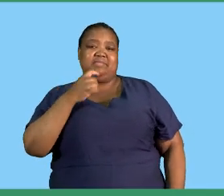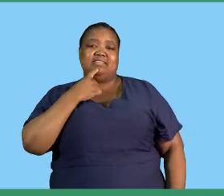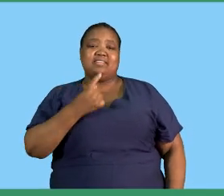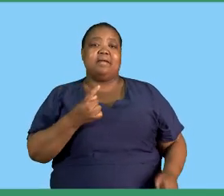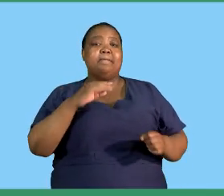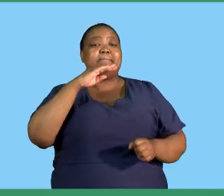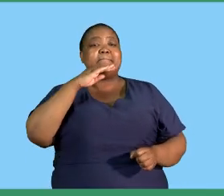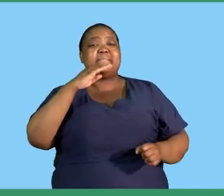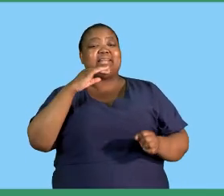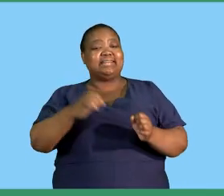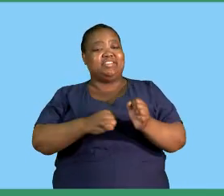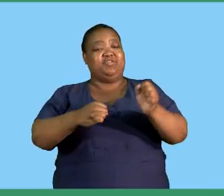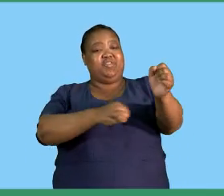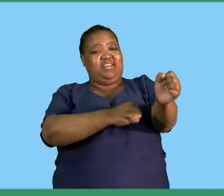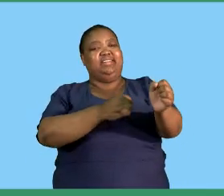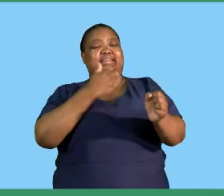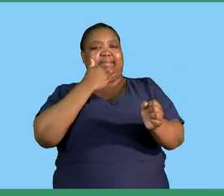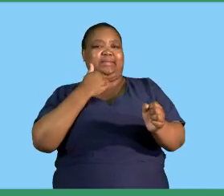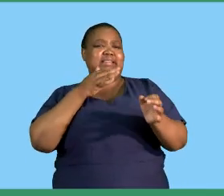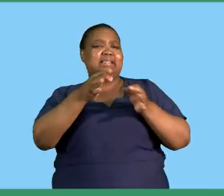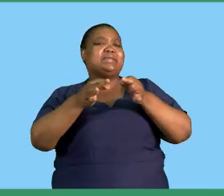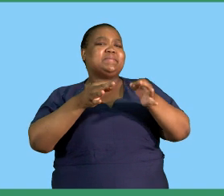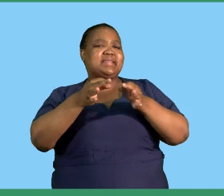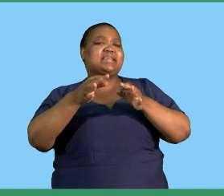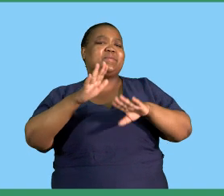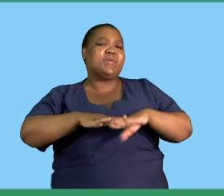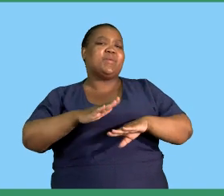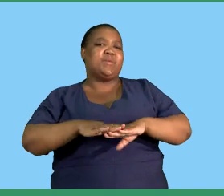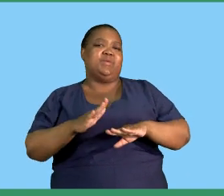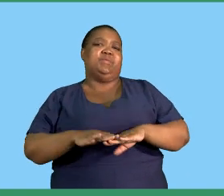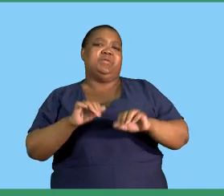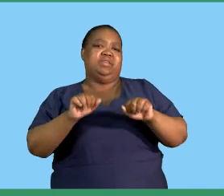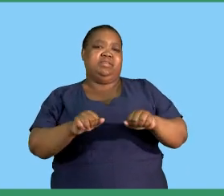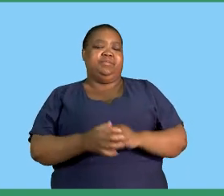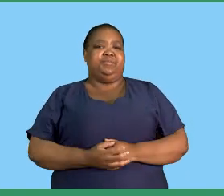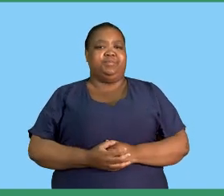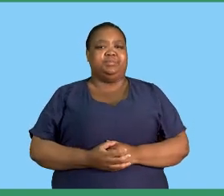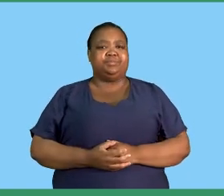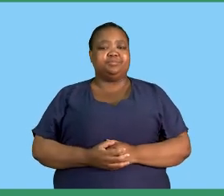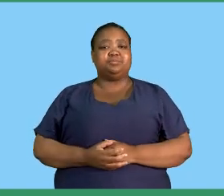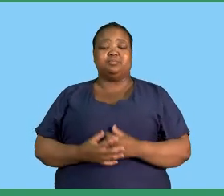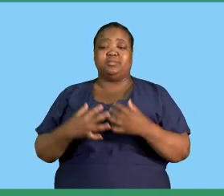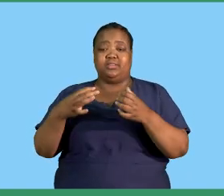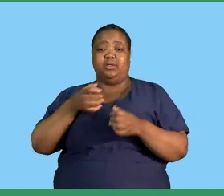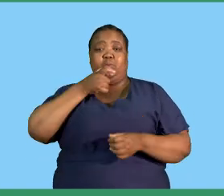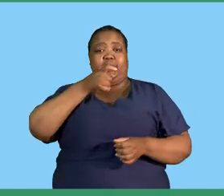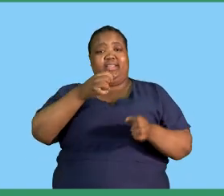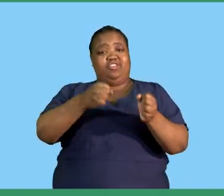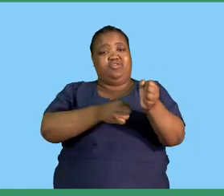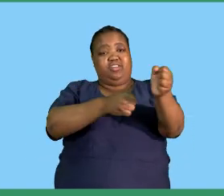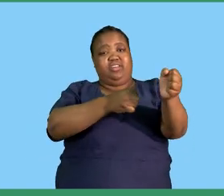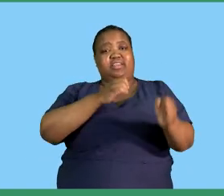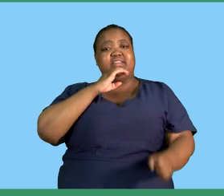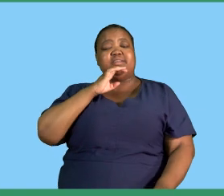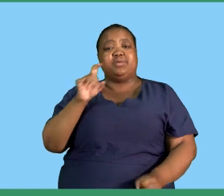elaborate on the meaning of a strategy. So when they say elaborate, expand on that definition. So here, when we are elaborating